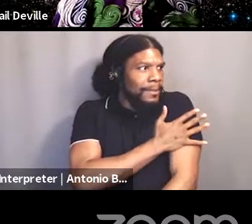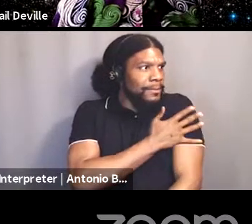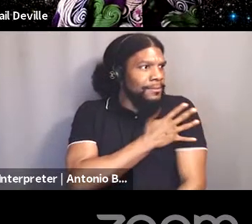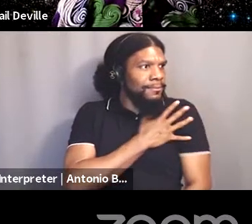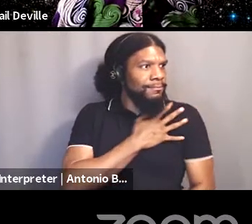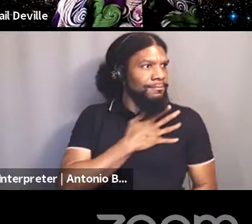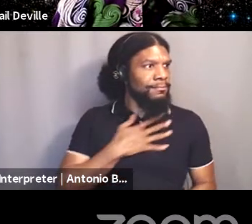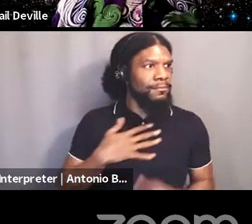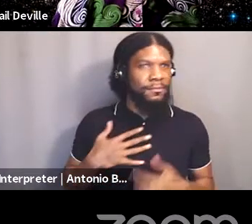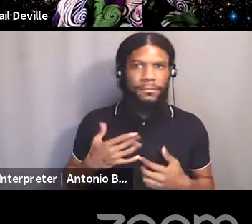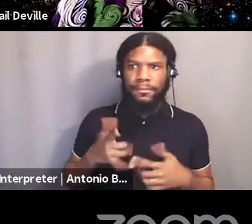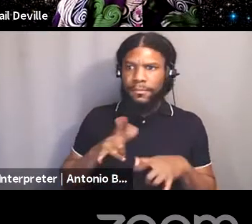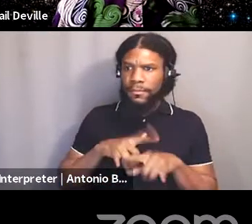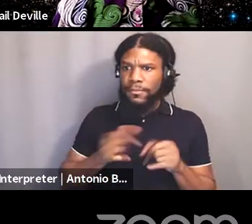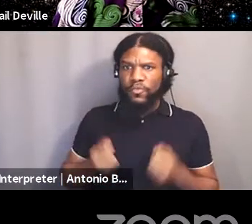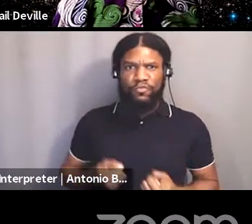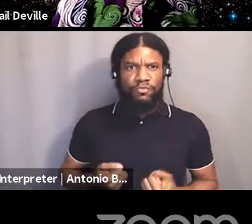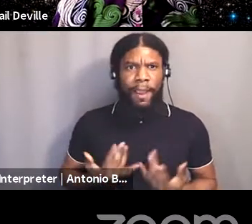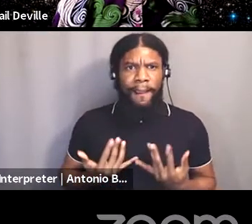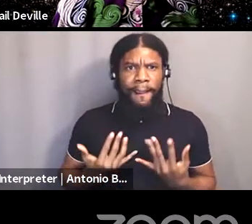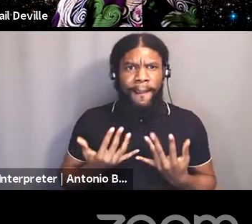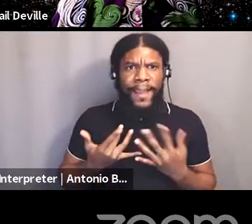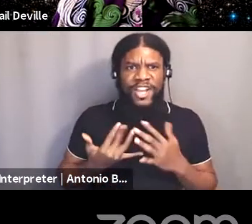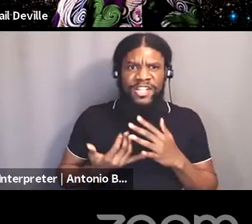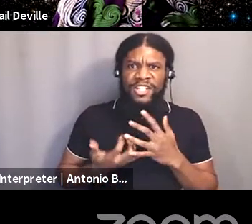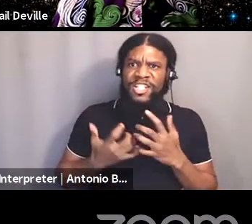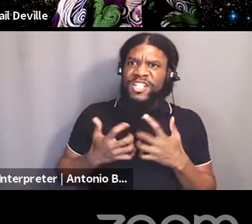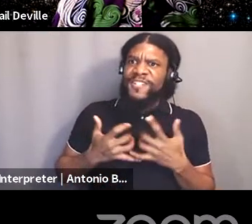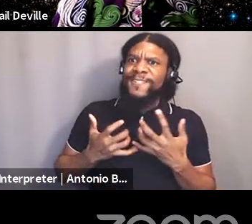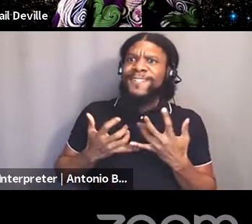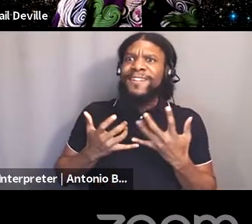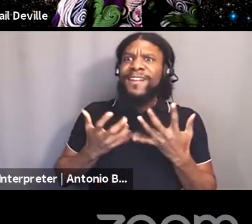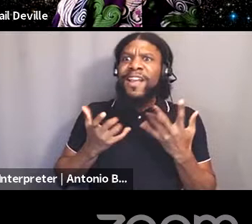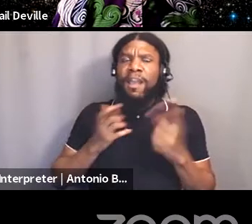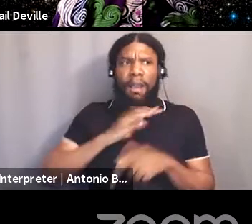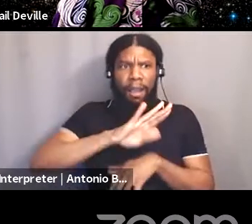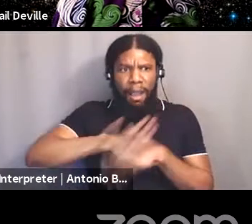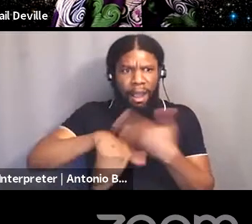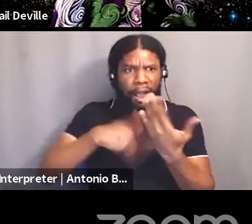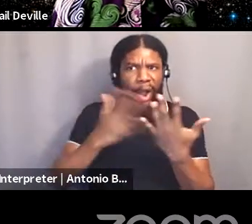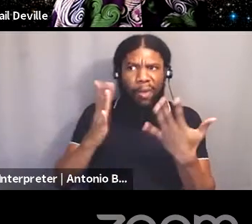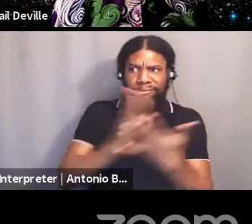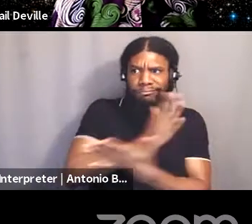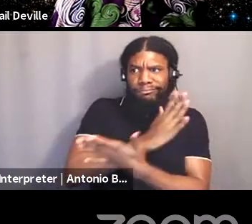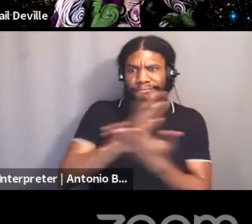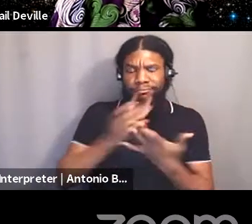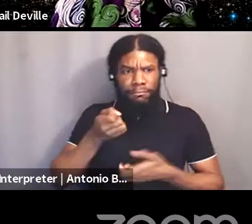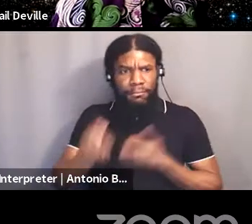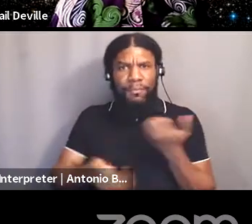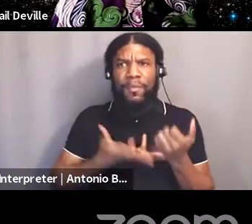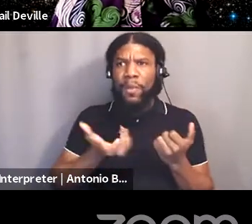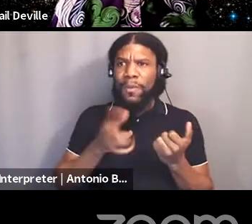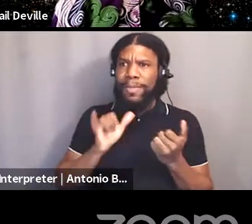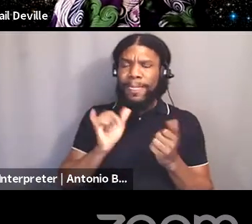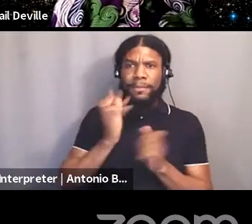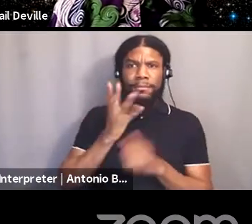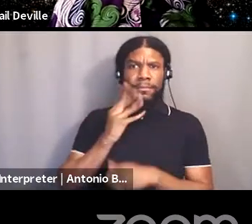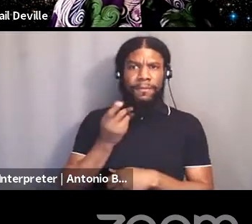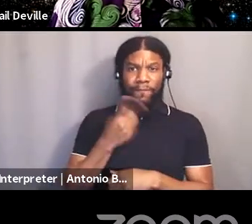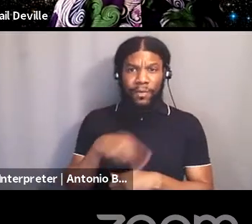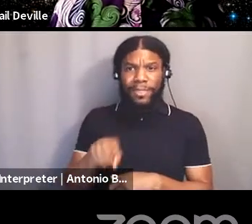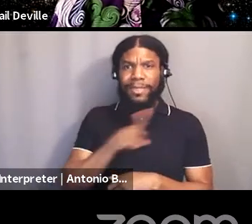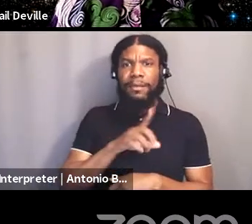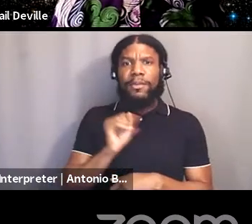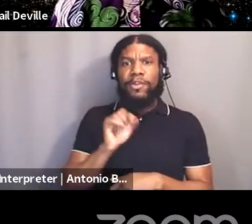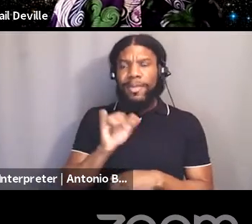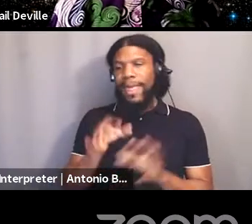kind of enraged, and also let it all land, which is why the language inside of,